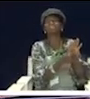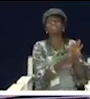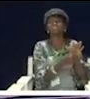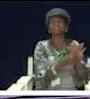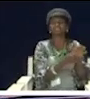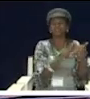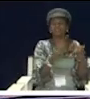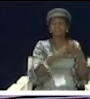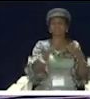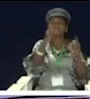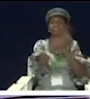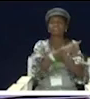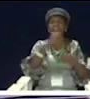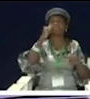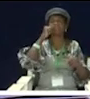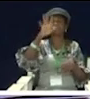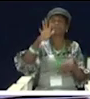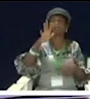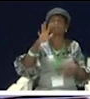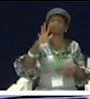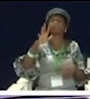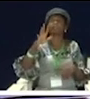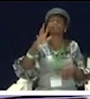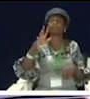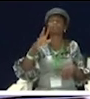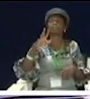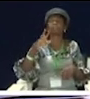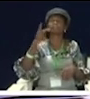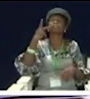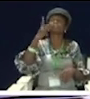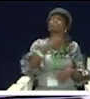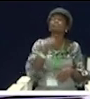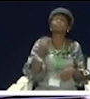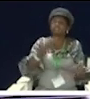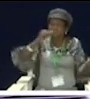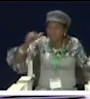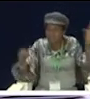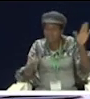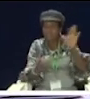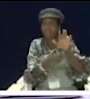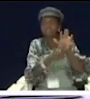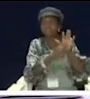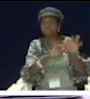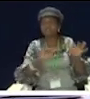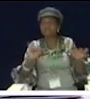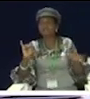And then one day the woman saw the pastor dodging.